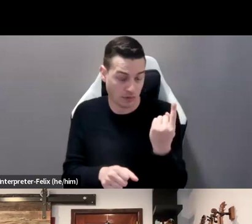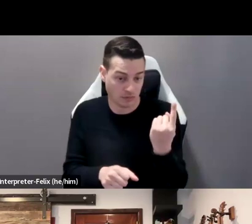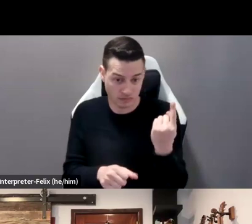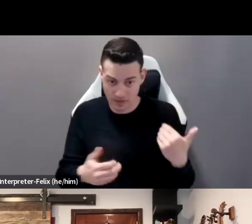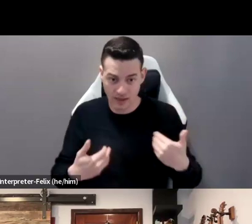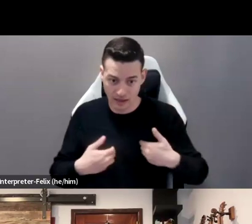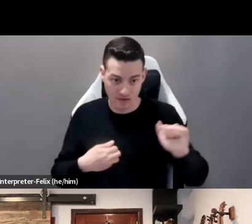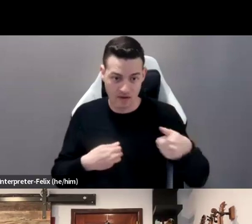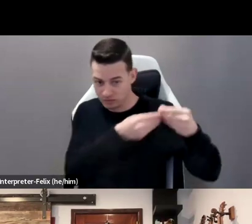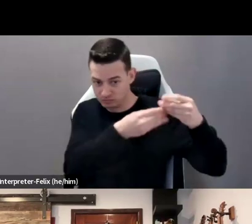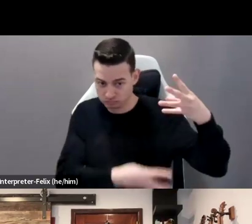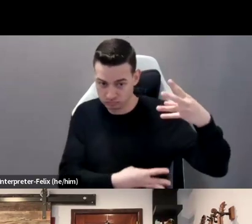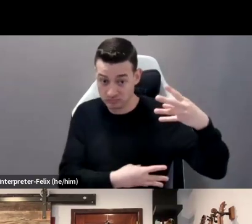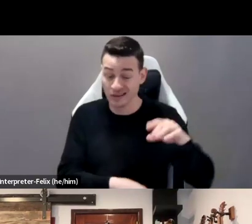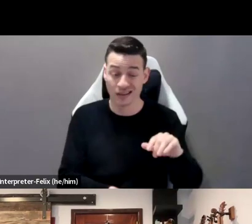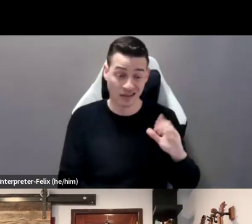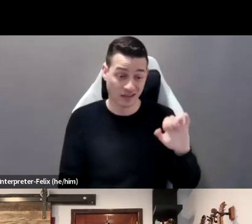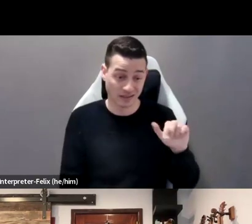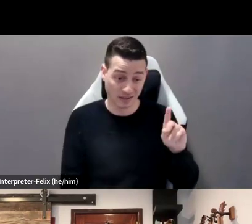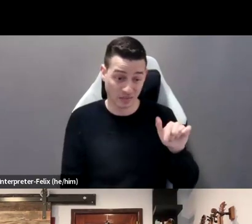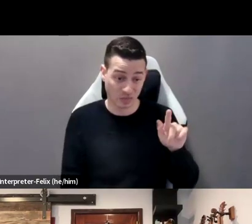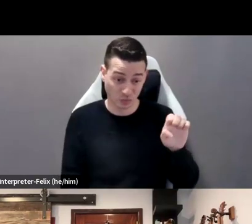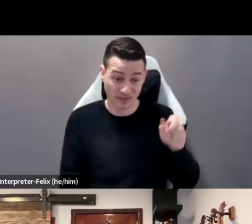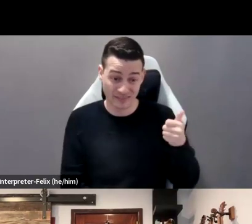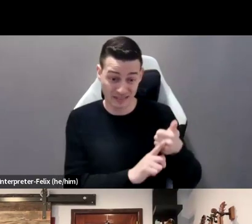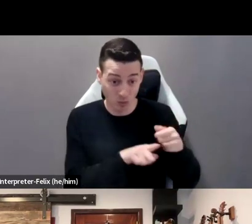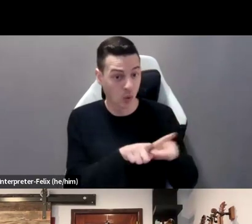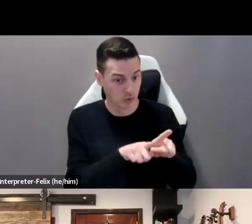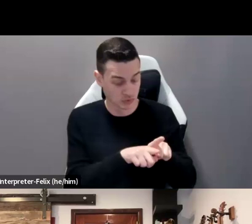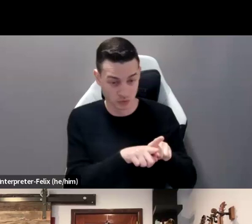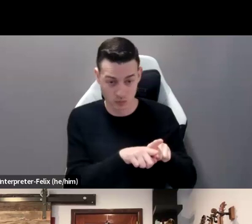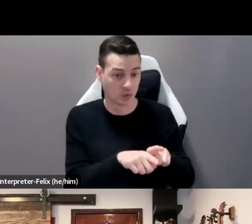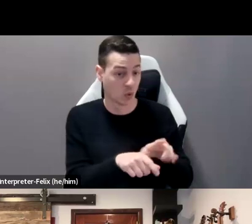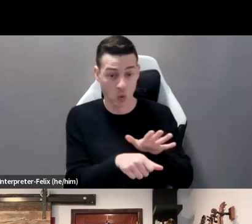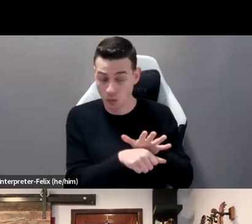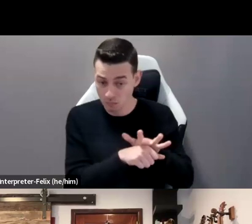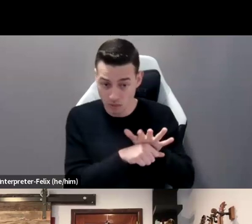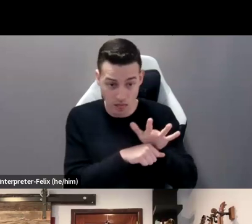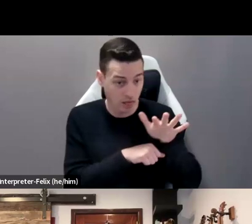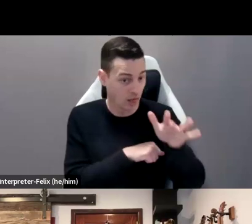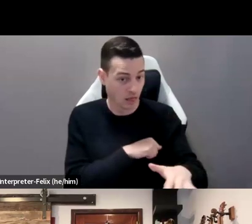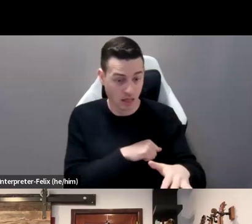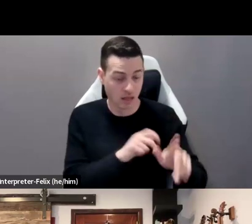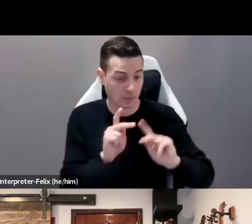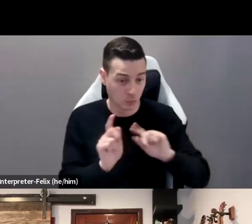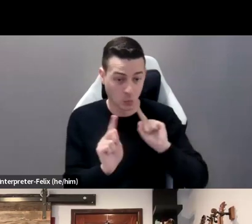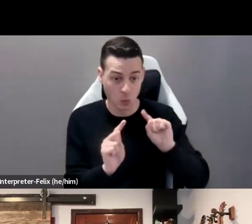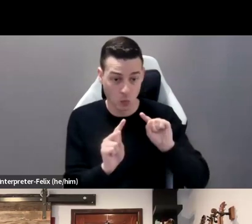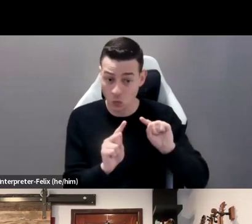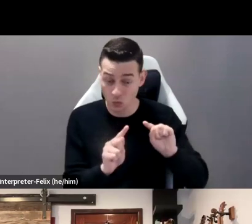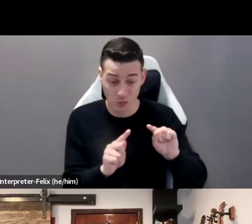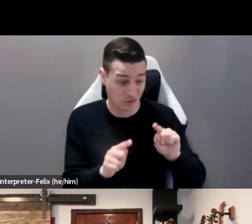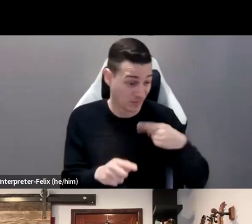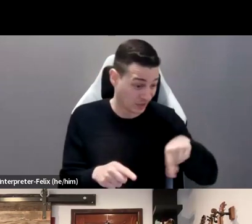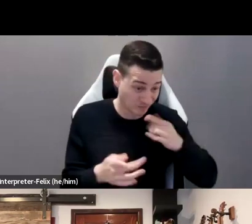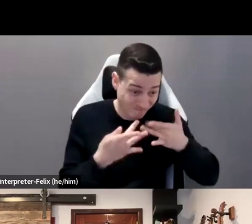understaffed, overworked. I do have a comment on that, and then maybe put Jason can answer a little bit more